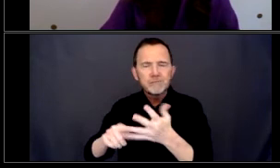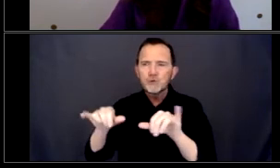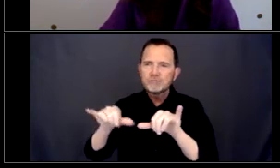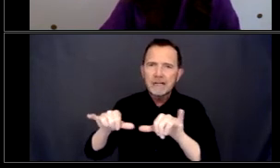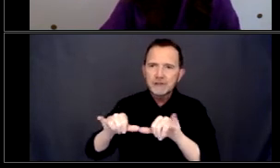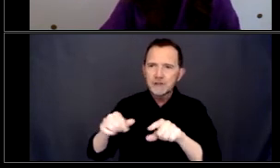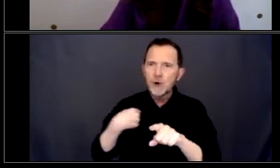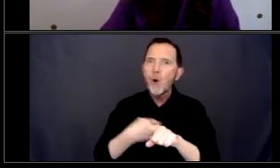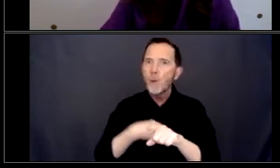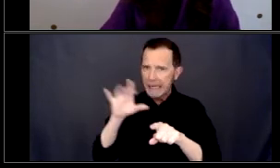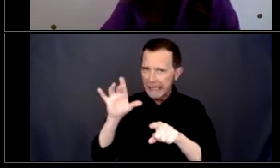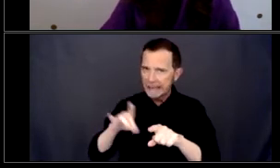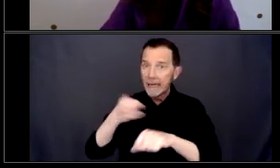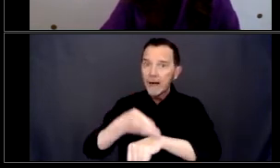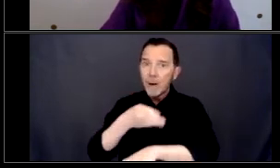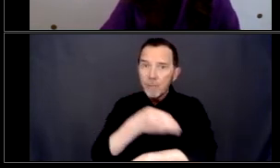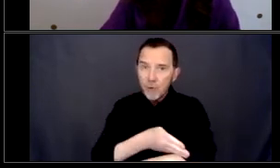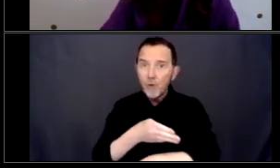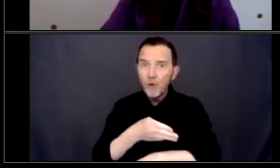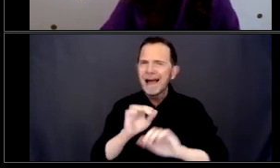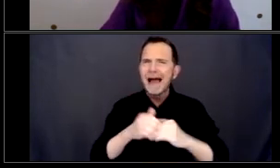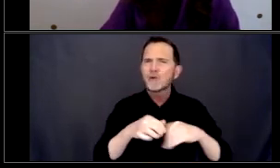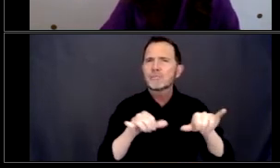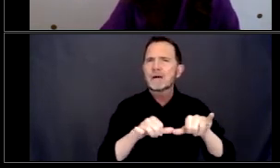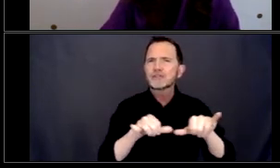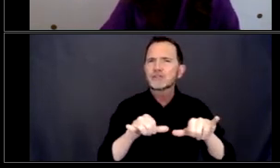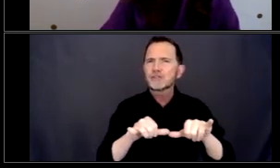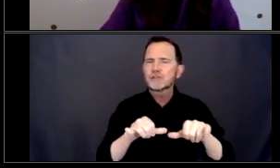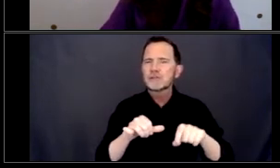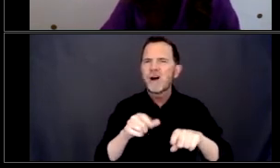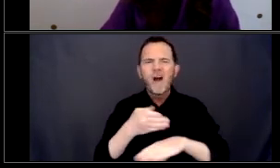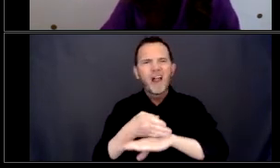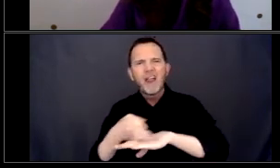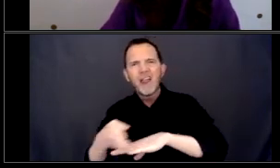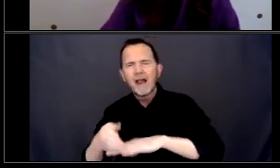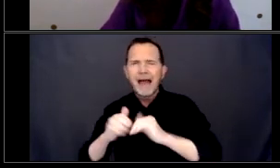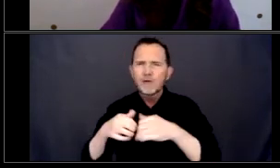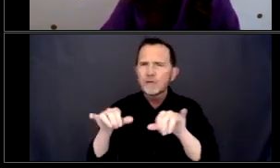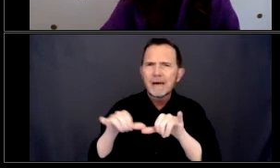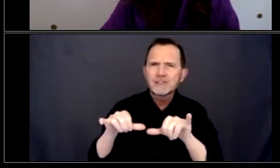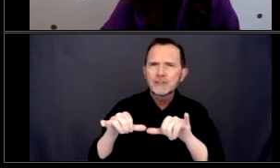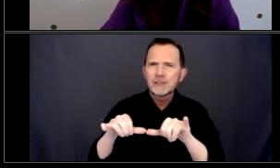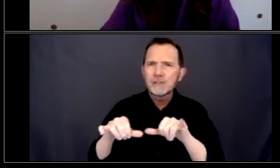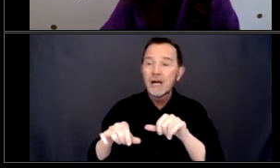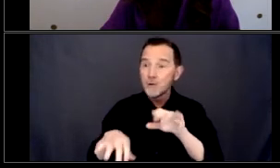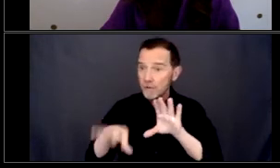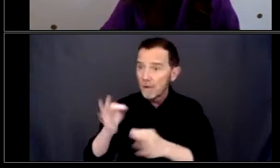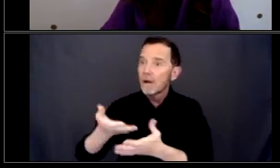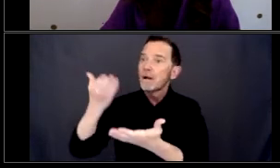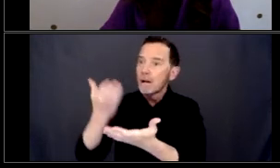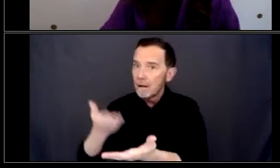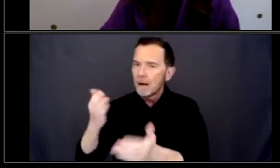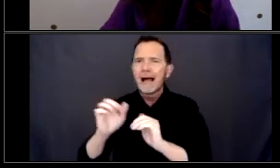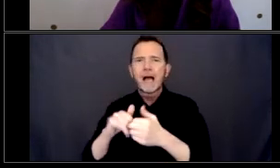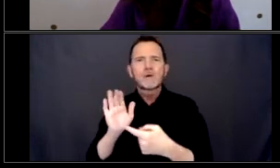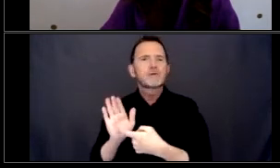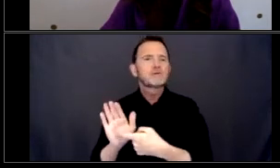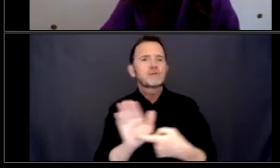those metrics to show people that you value inclusion of people with disabilities on both ends?